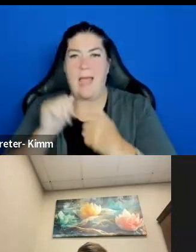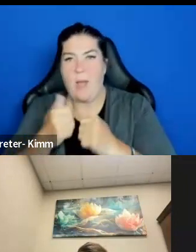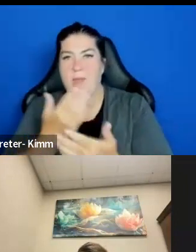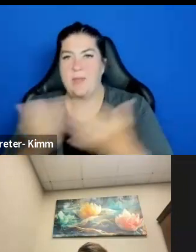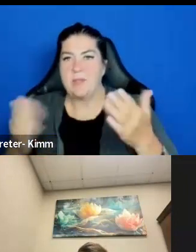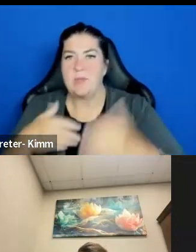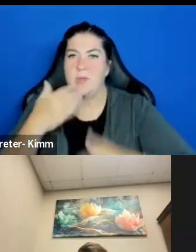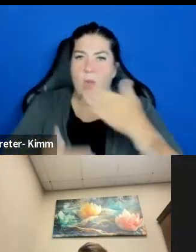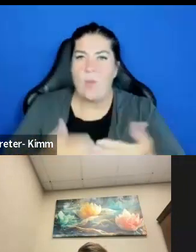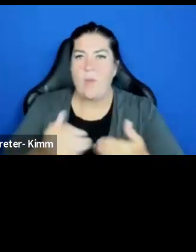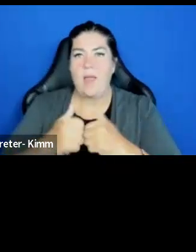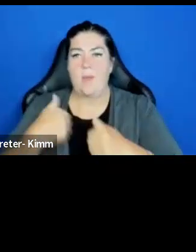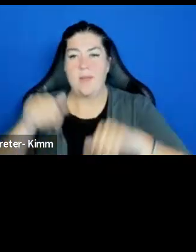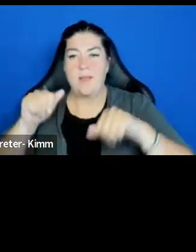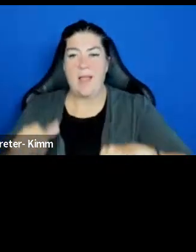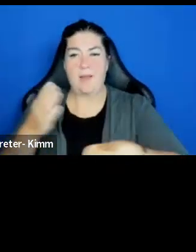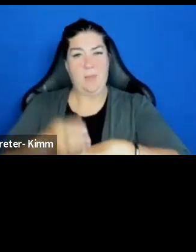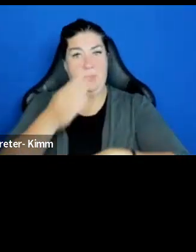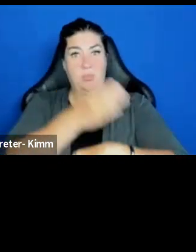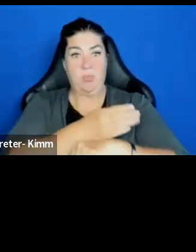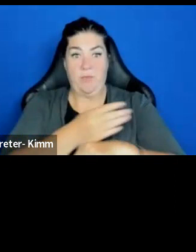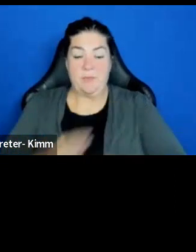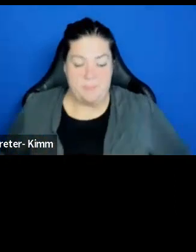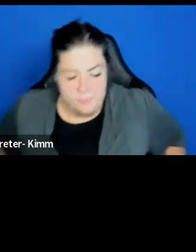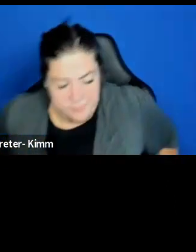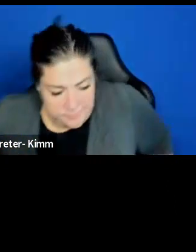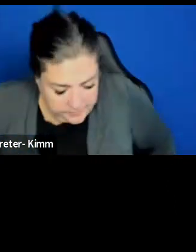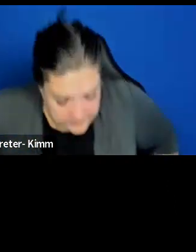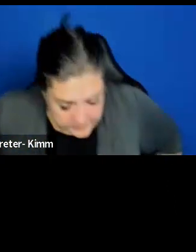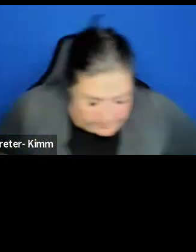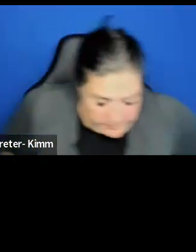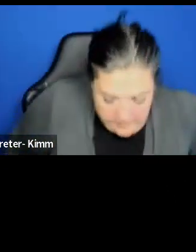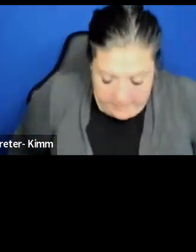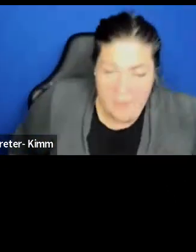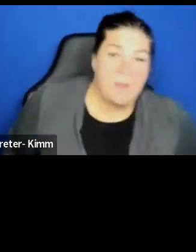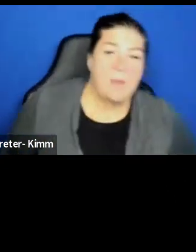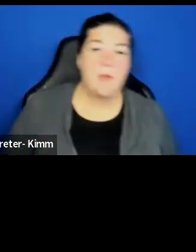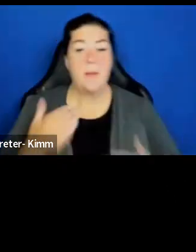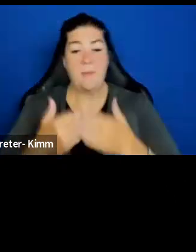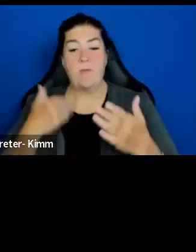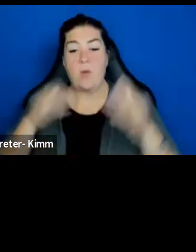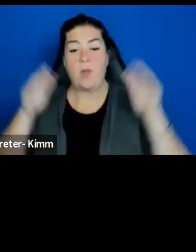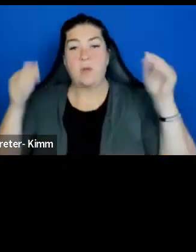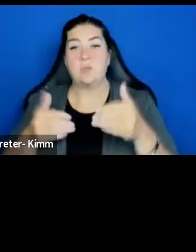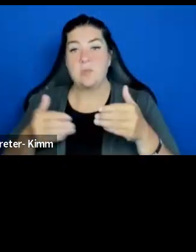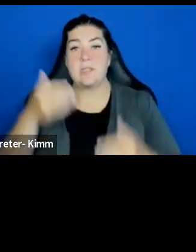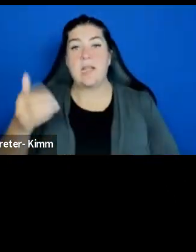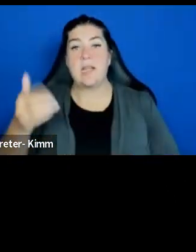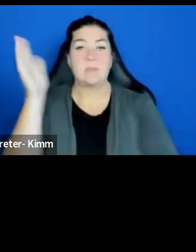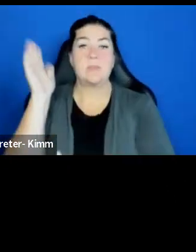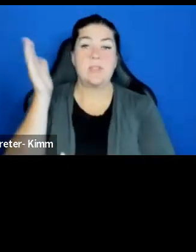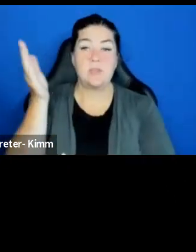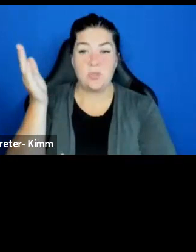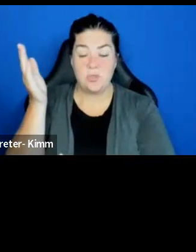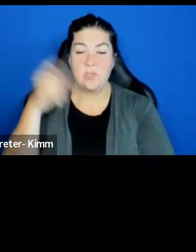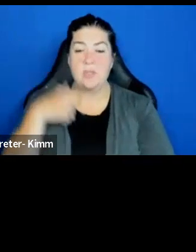better, ways to improve. So we'll go with that. And then before I introduce our next presenters, it wasn't until this